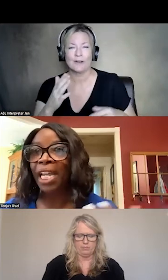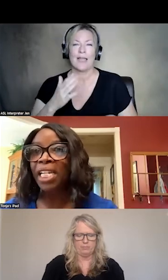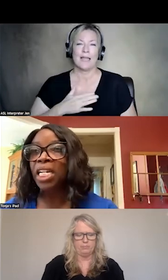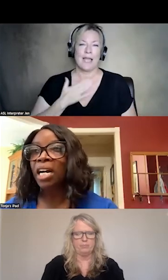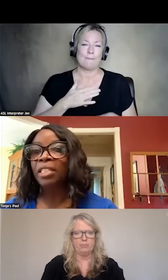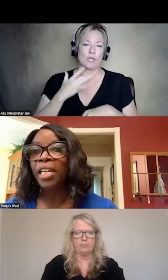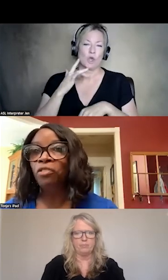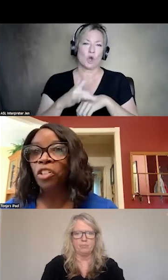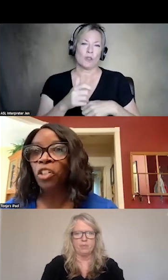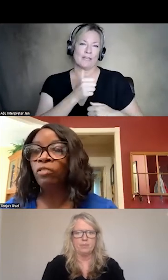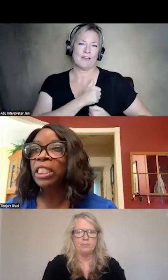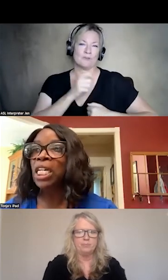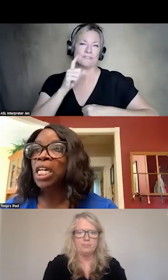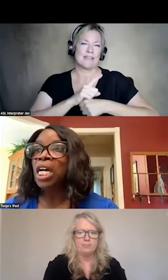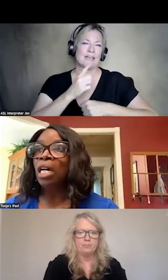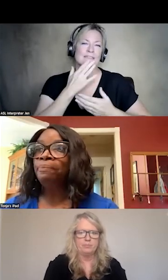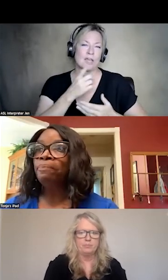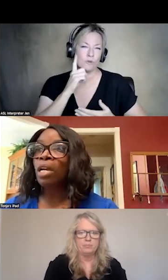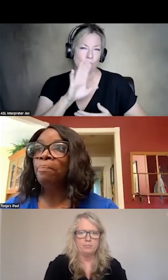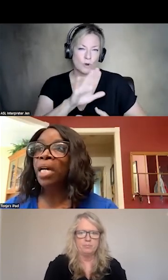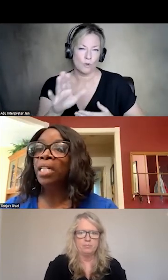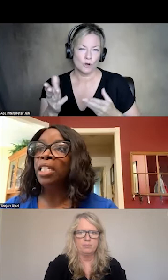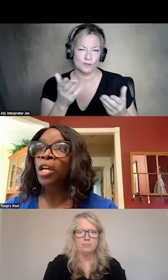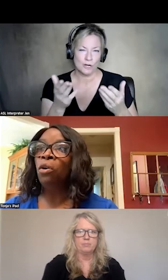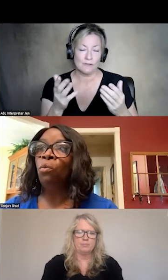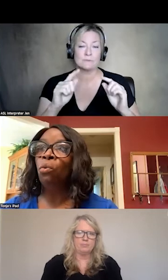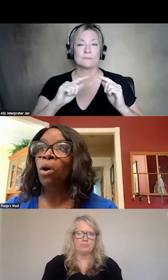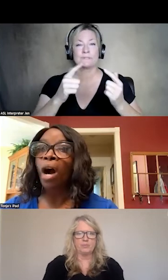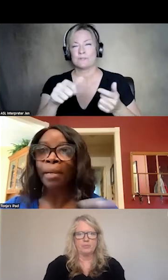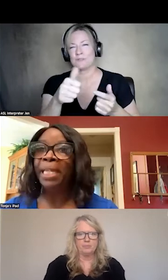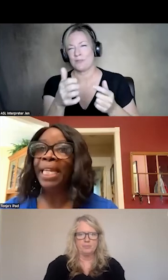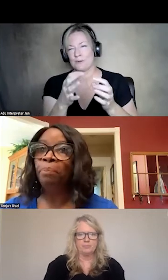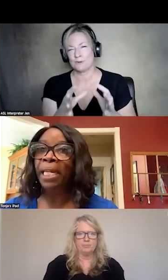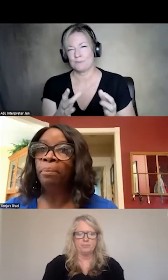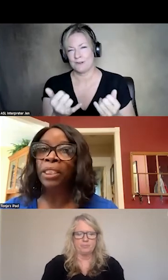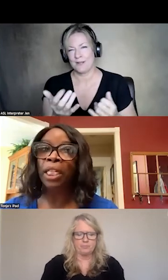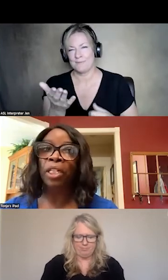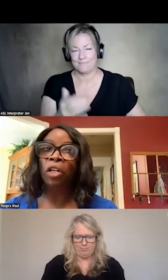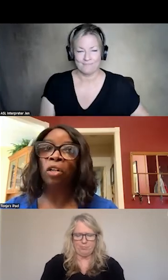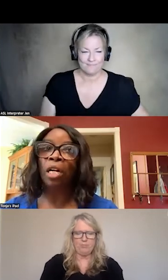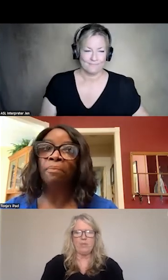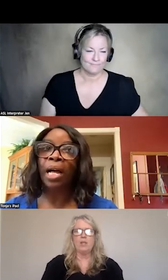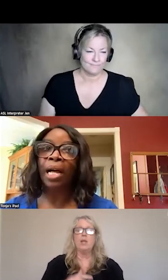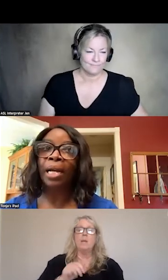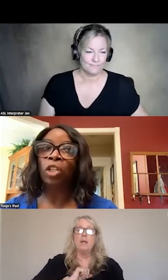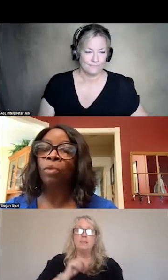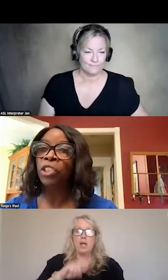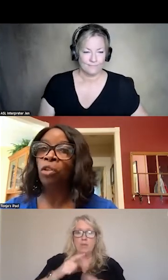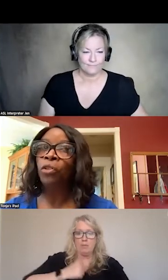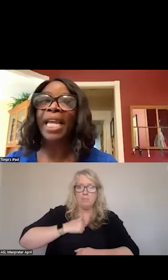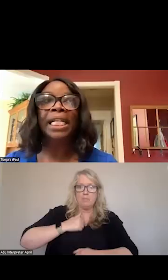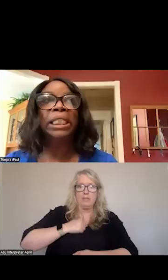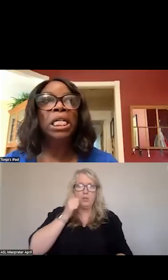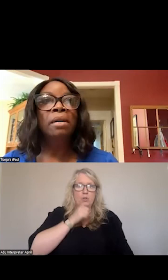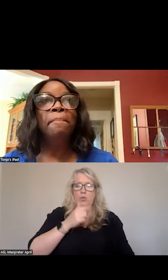Veterans Day. Thank you for your service. But, being a military girl, I was always told